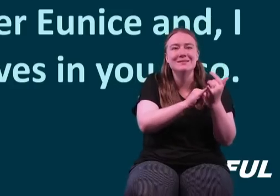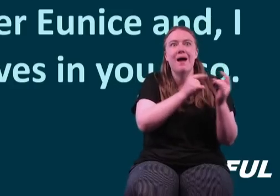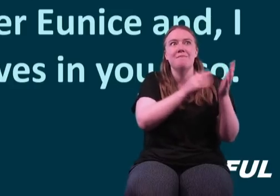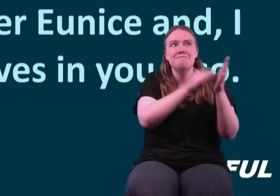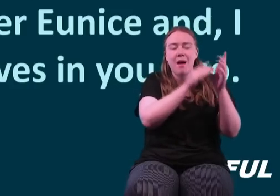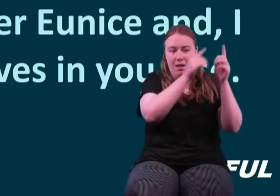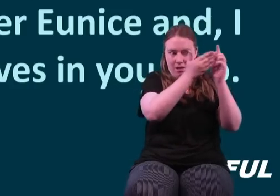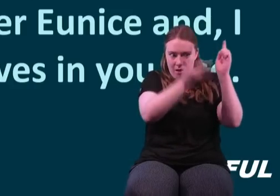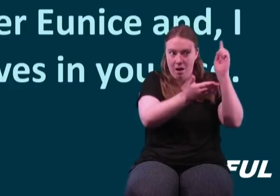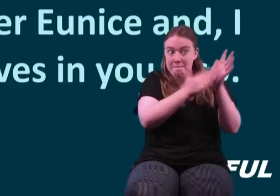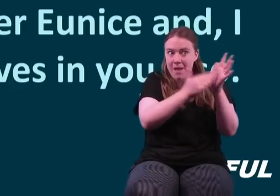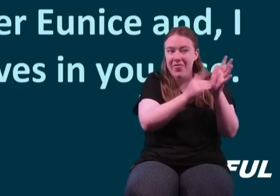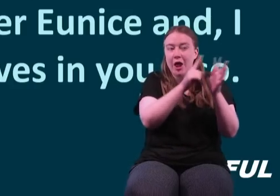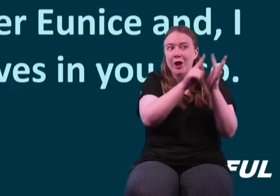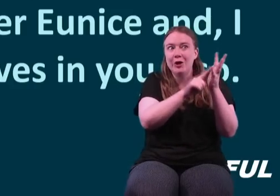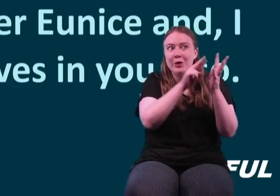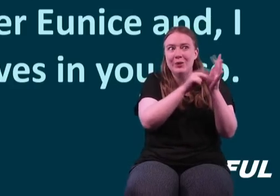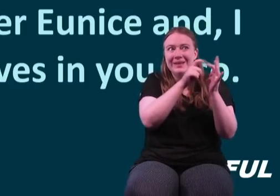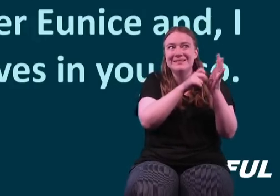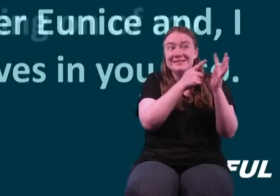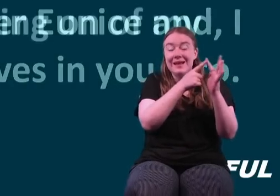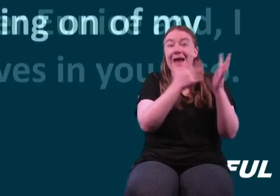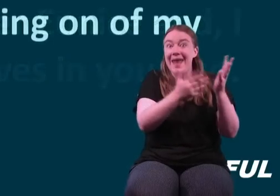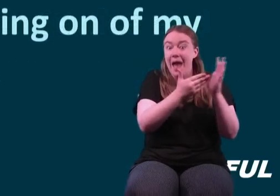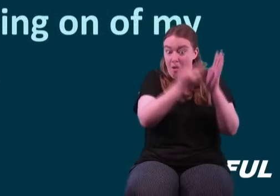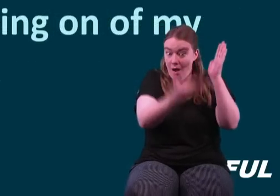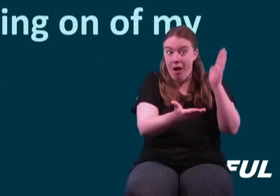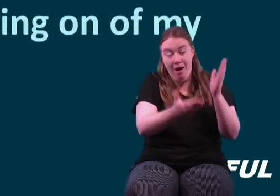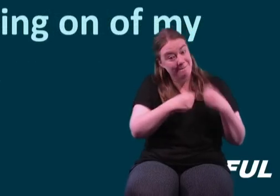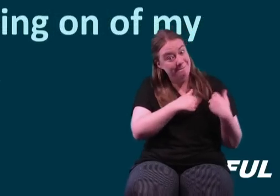I am persuaded now lives in you also.